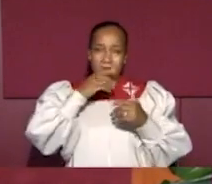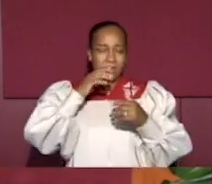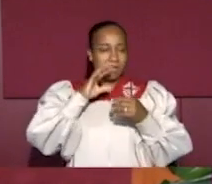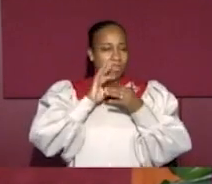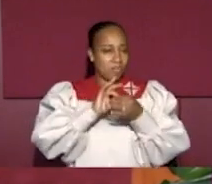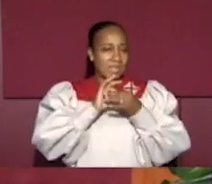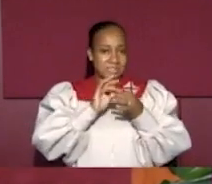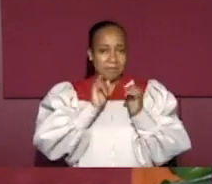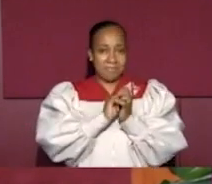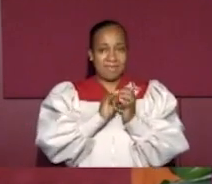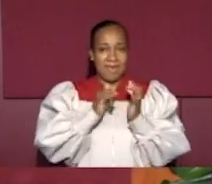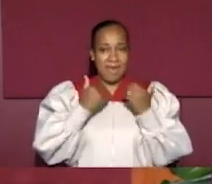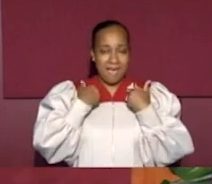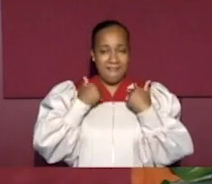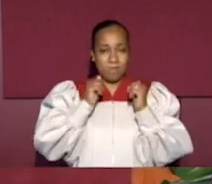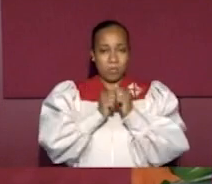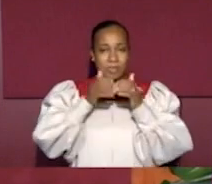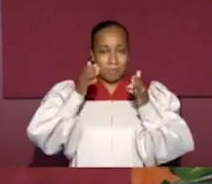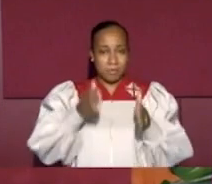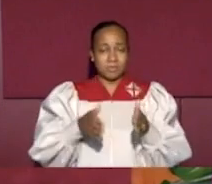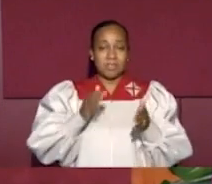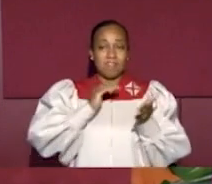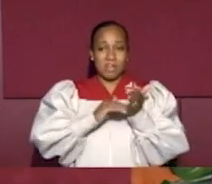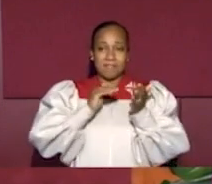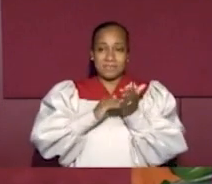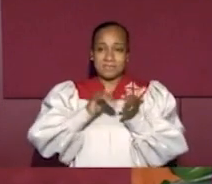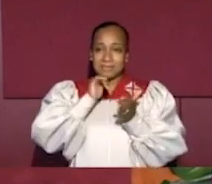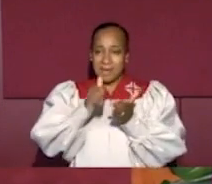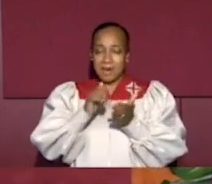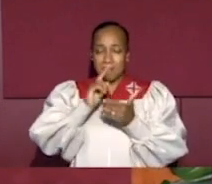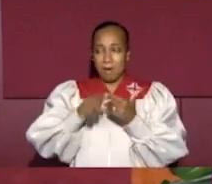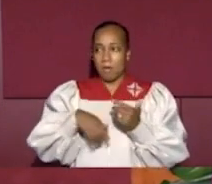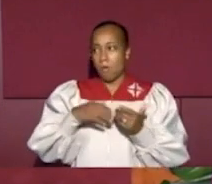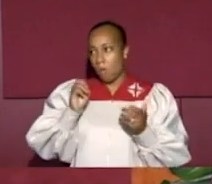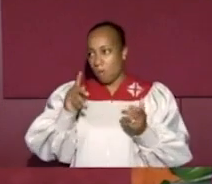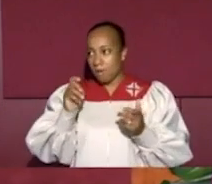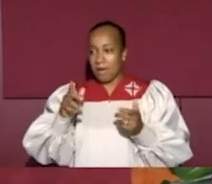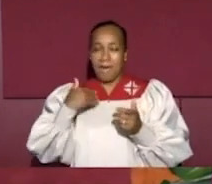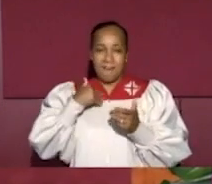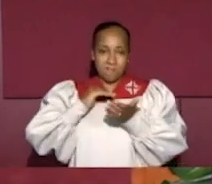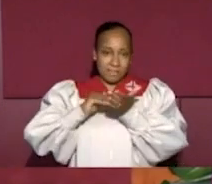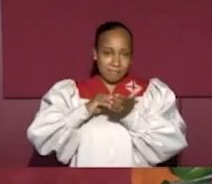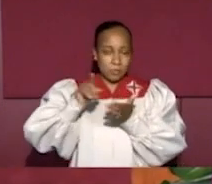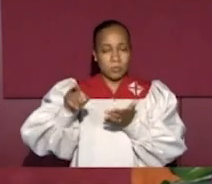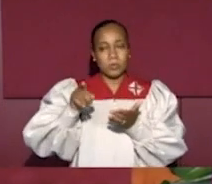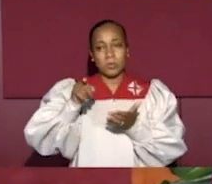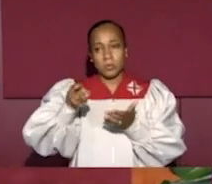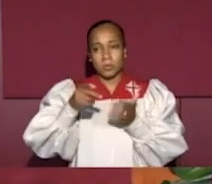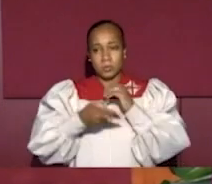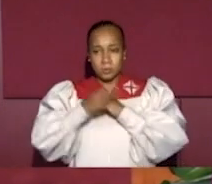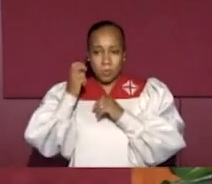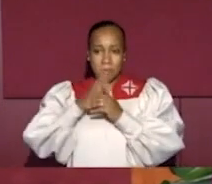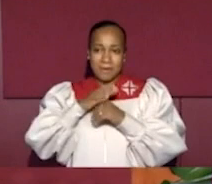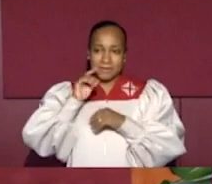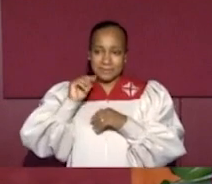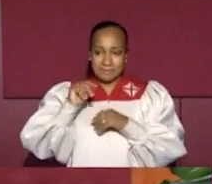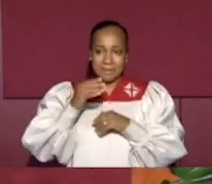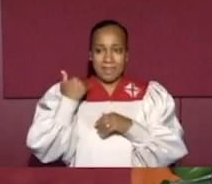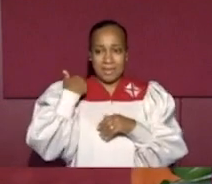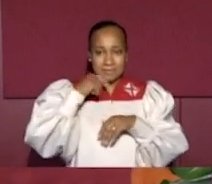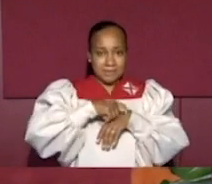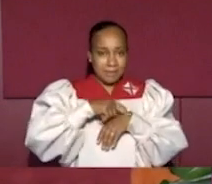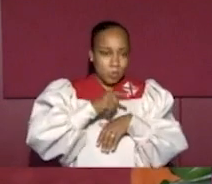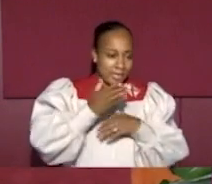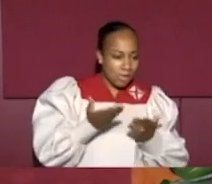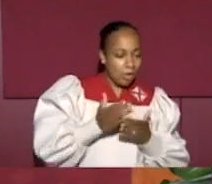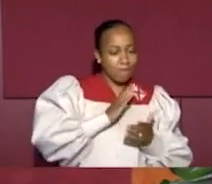relationship that I have with a person. And forgiveness is not, okay, I've forgiven you, so you stole my TV last time you were